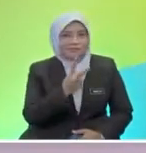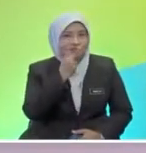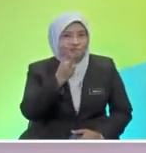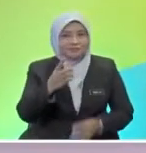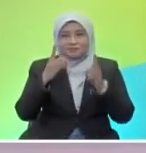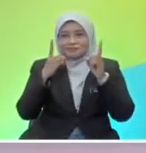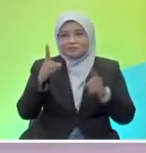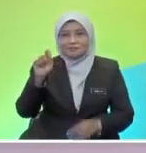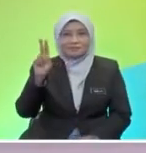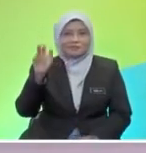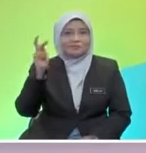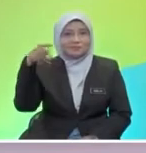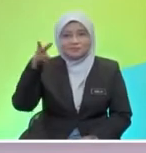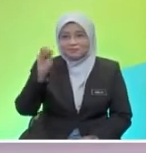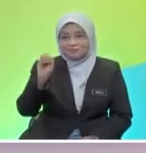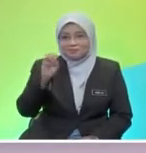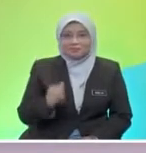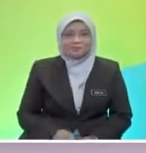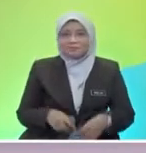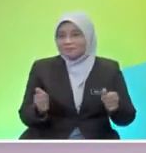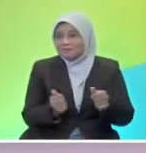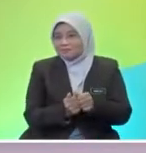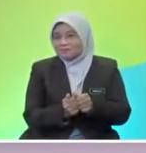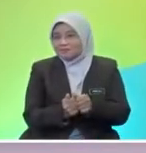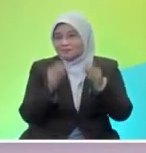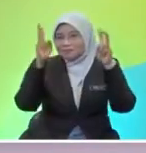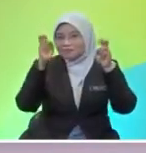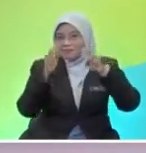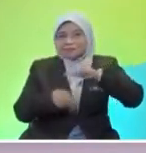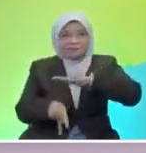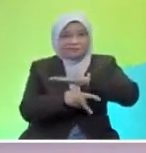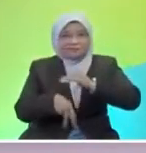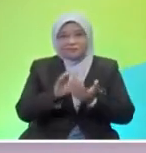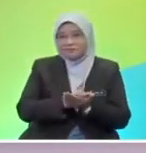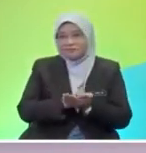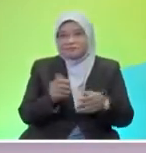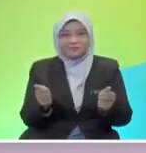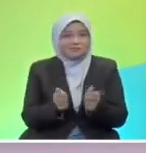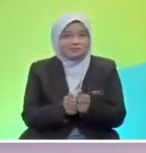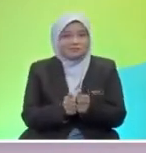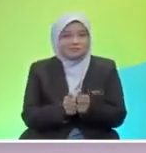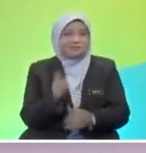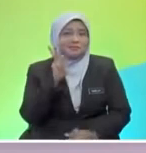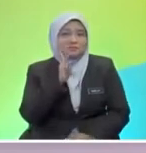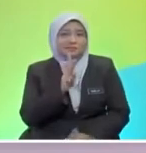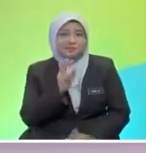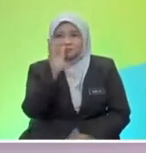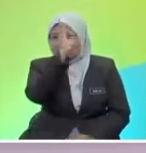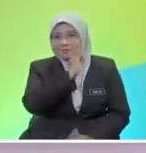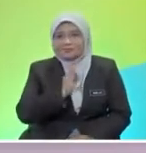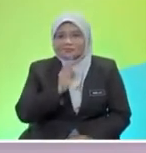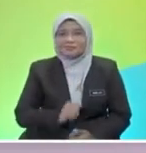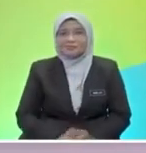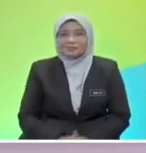for today's slot, which is Prasekolah with me, Kak Shafika. Alright, pupils, today we are going to be learning